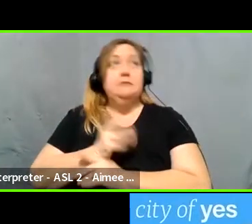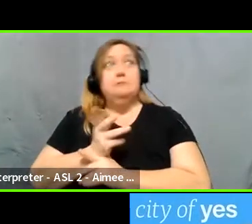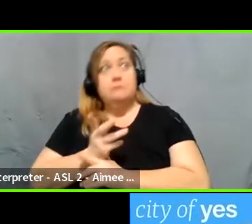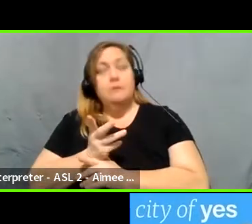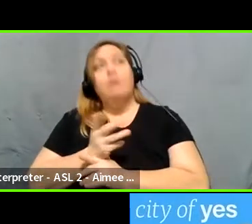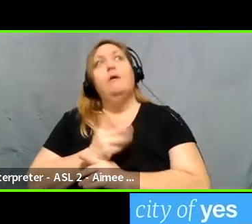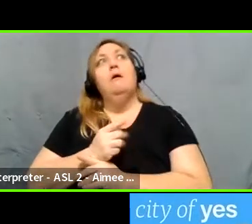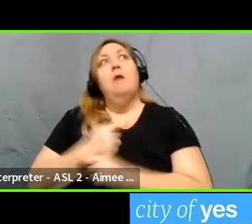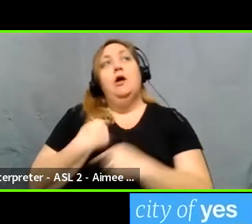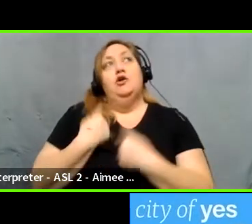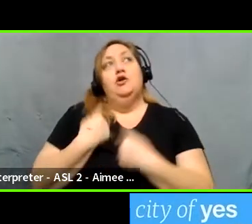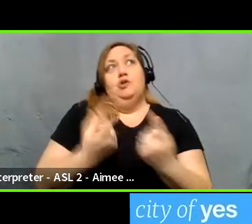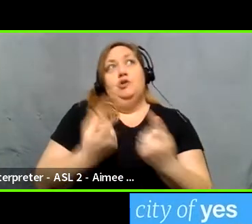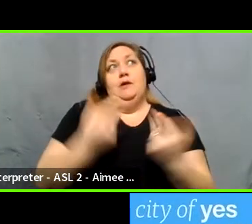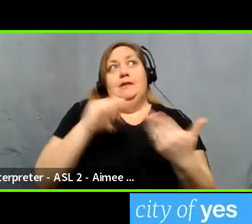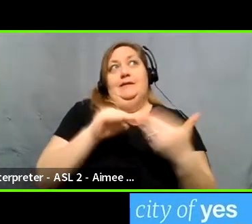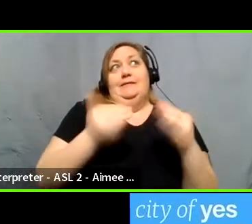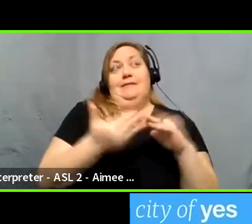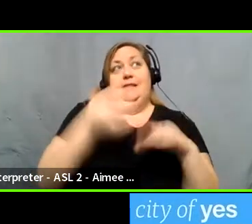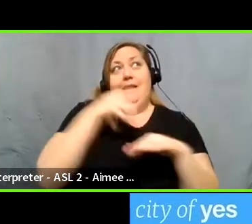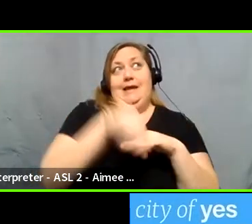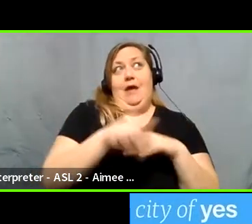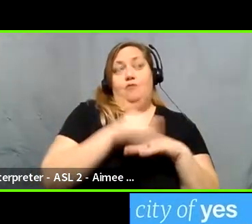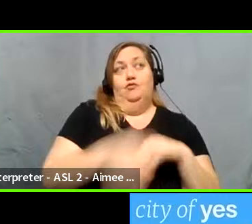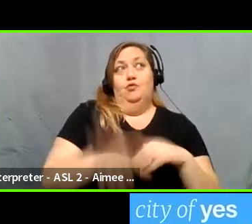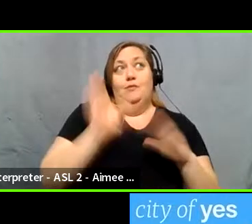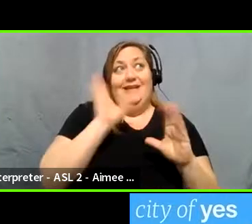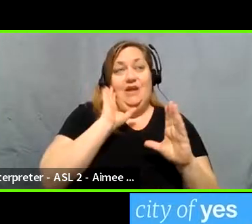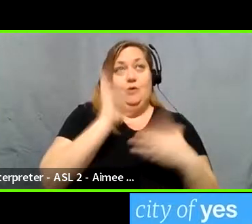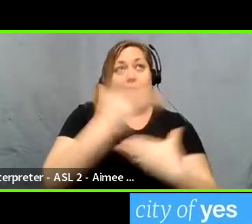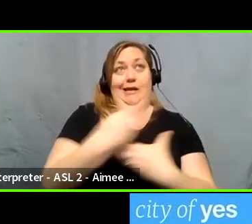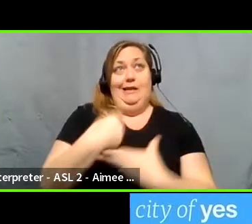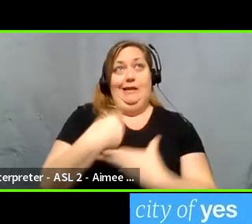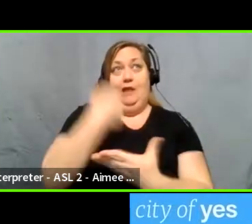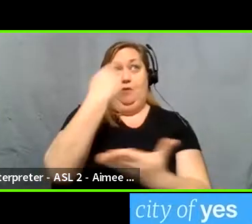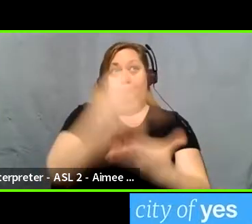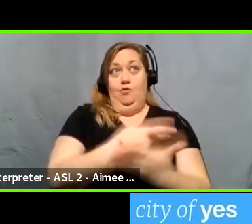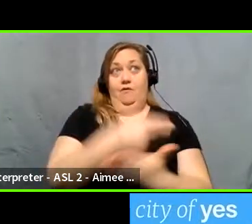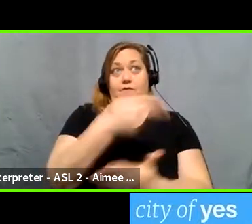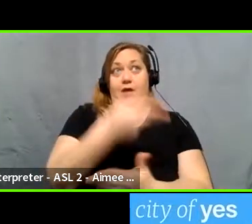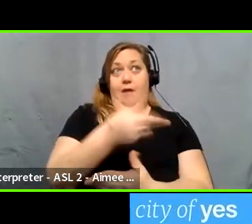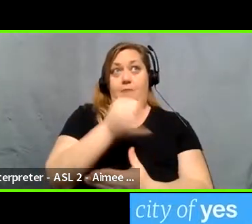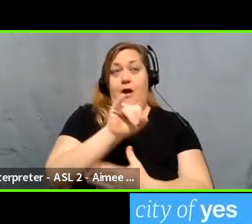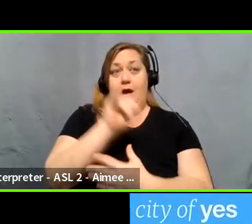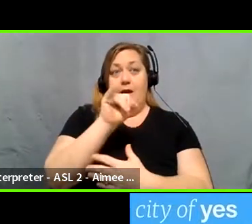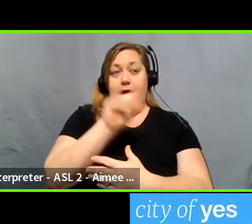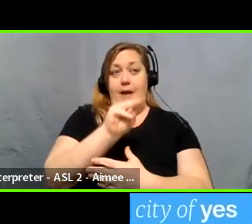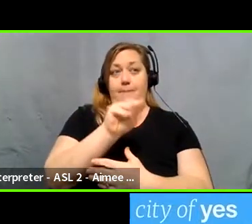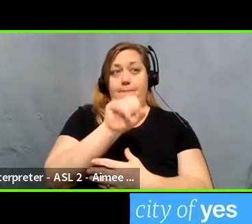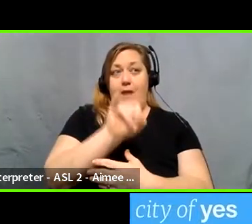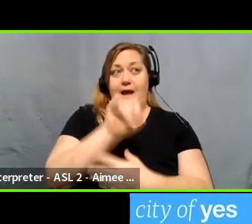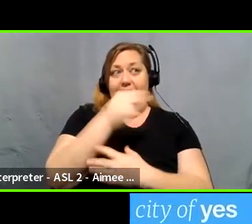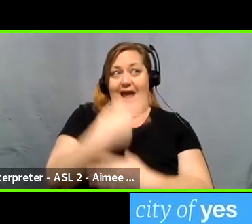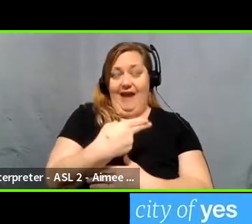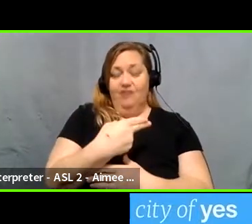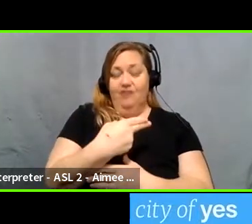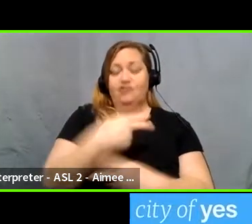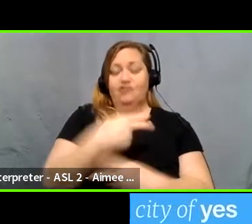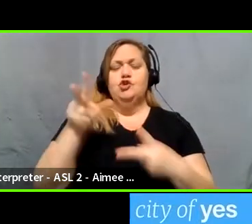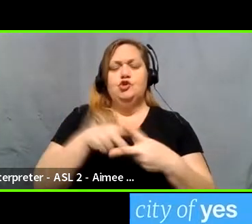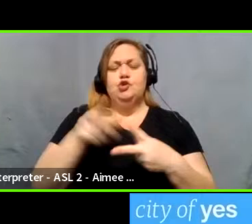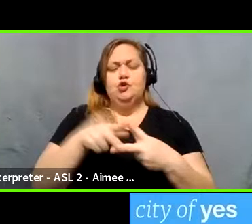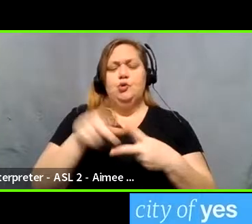during the city council hearings that approved MIH, Vicki Bean and Alicia Glenn